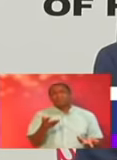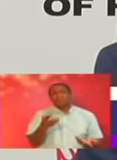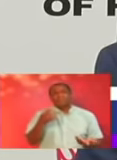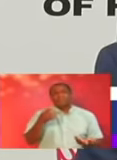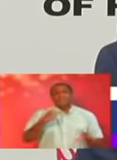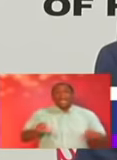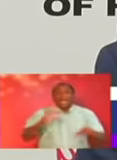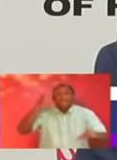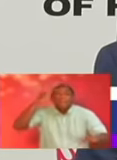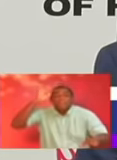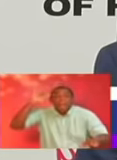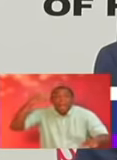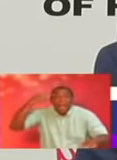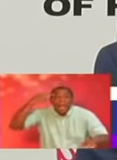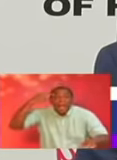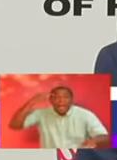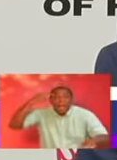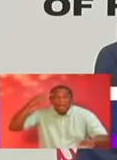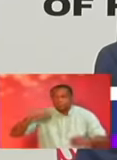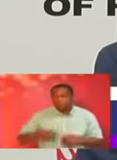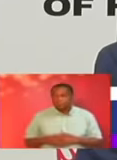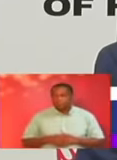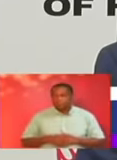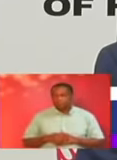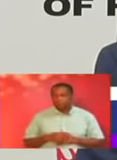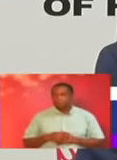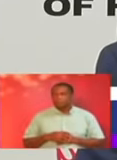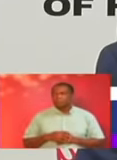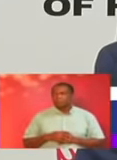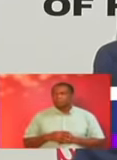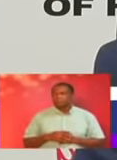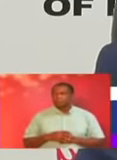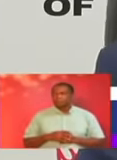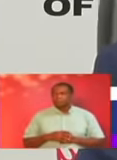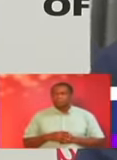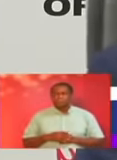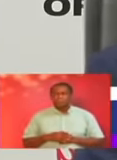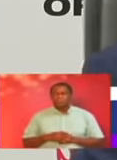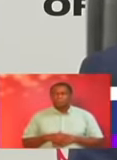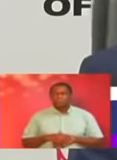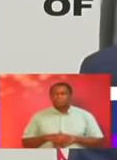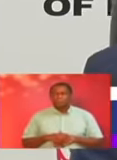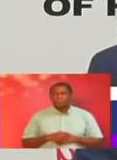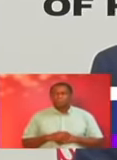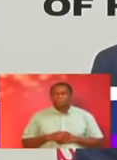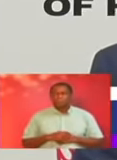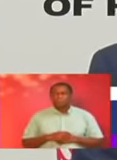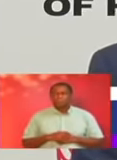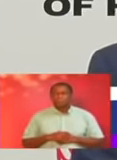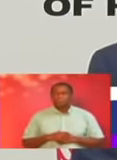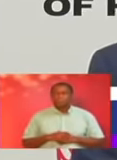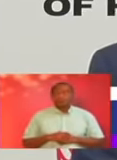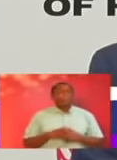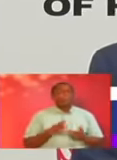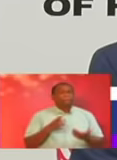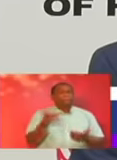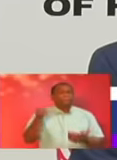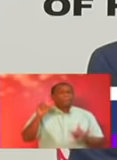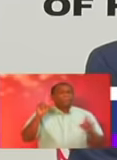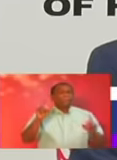with that. Prior did ask about mixing of vaccines. Sorry, I think he did ask about mixing of vaccines.